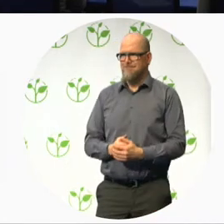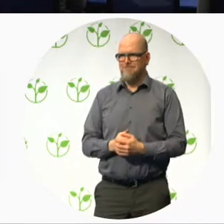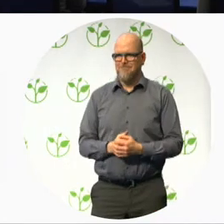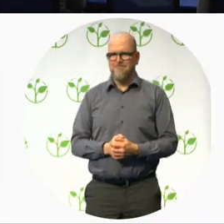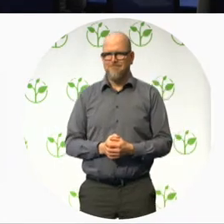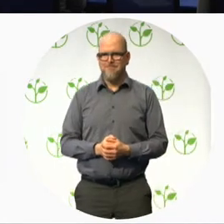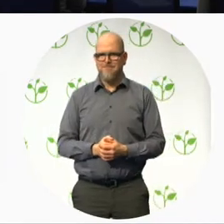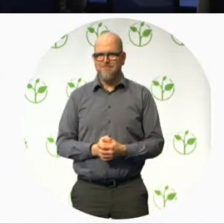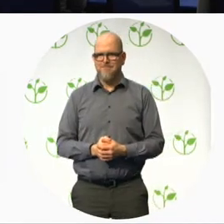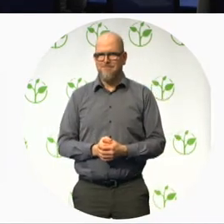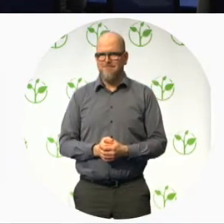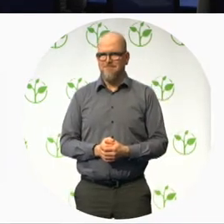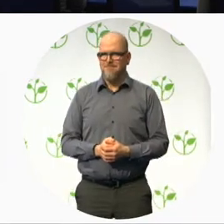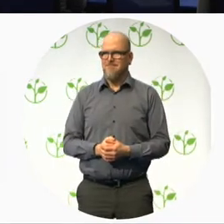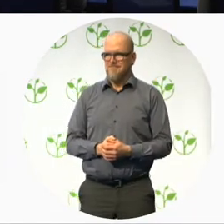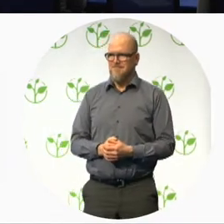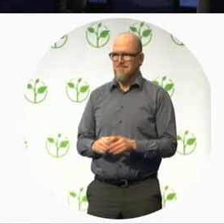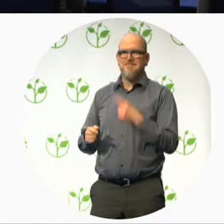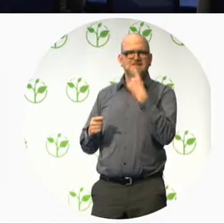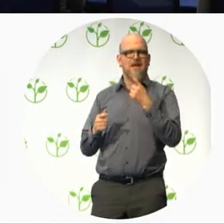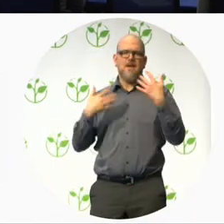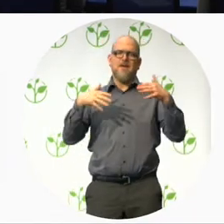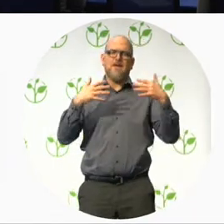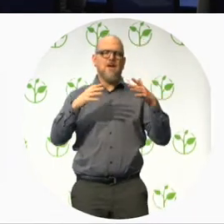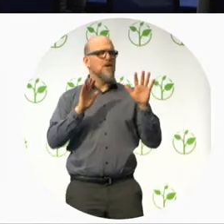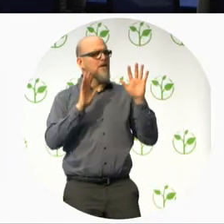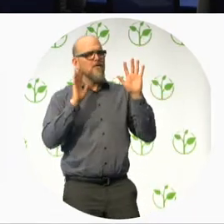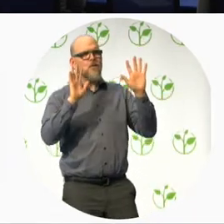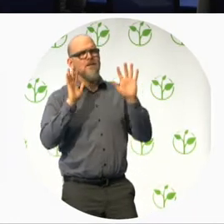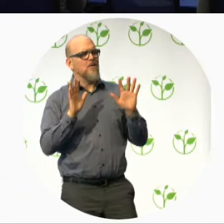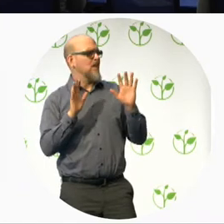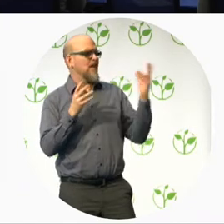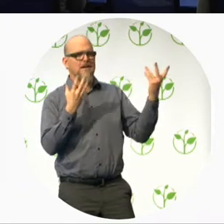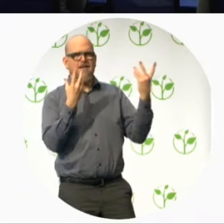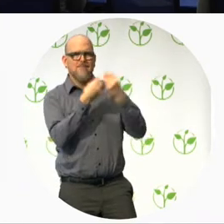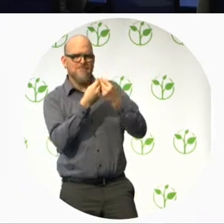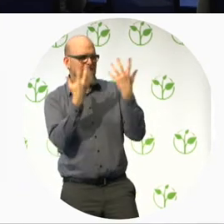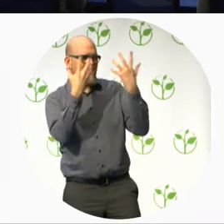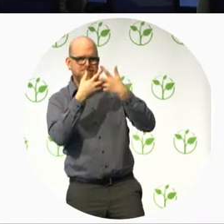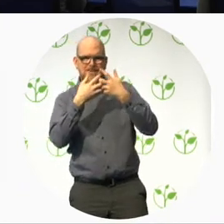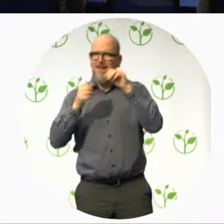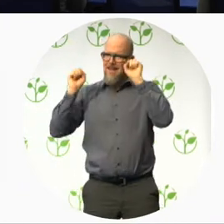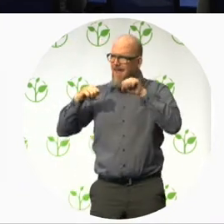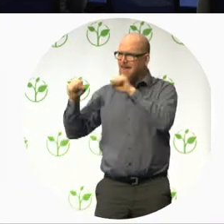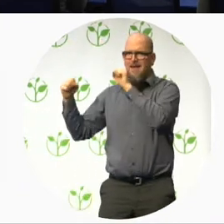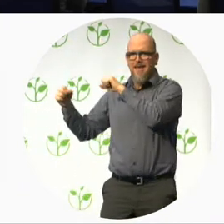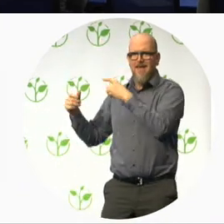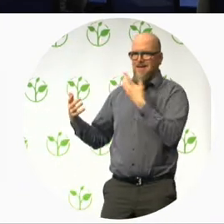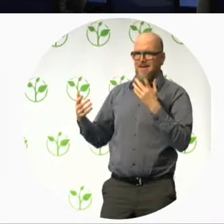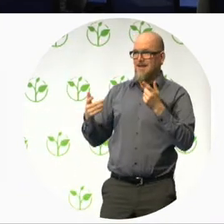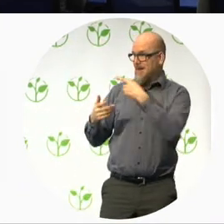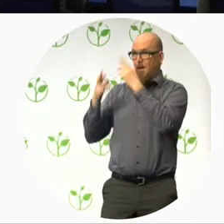That is superb. Ladies and gentlemen, I hope you're being really inspired by the challenges going on this panel. So I want some more questions. Excuse me. Henry,